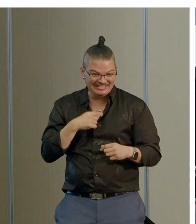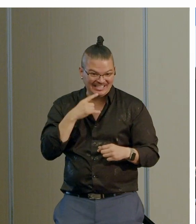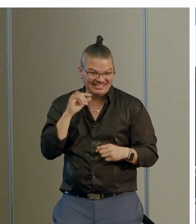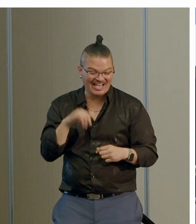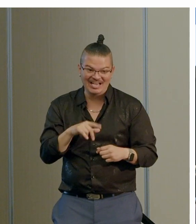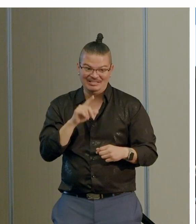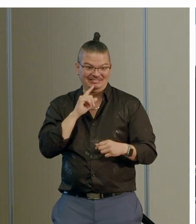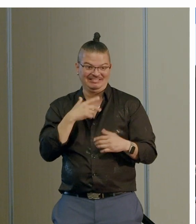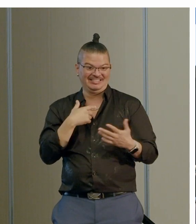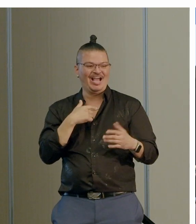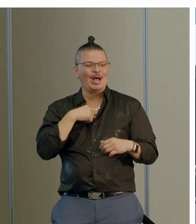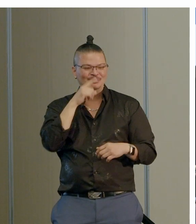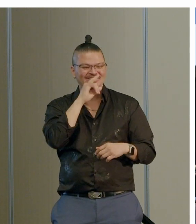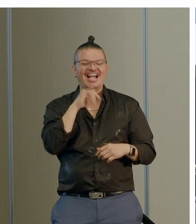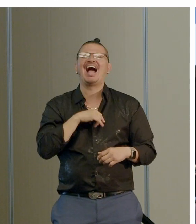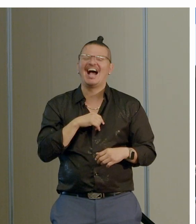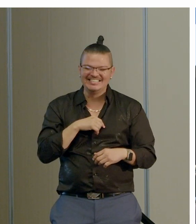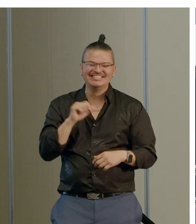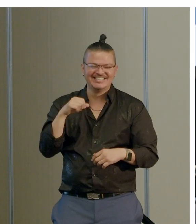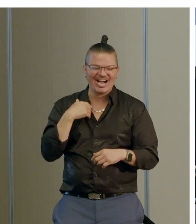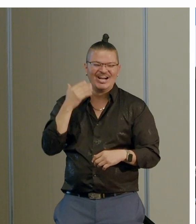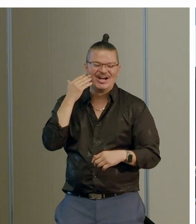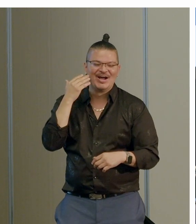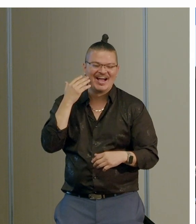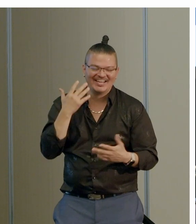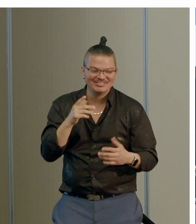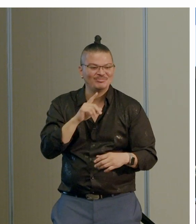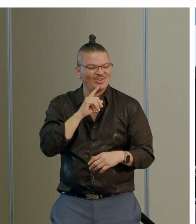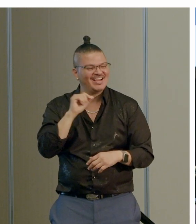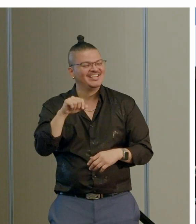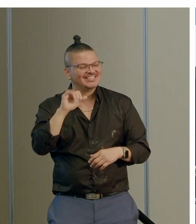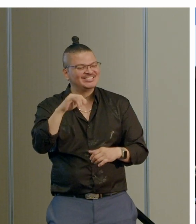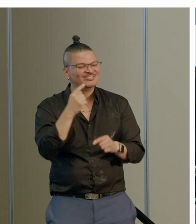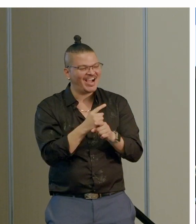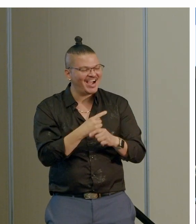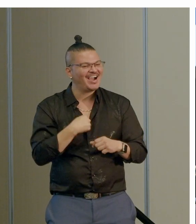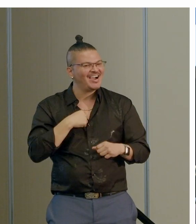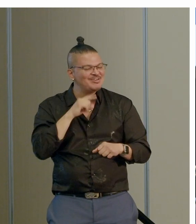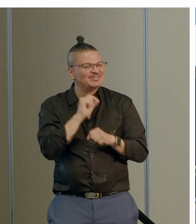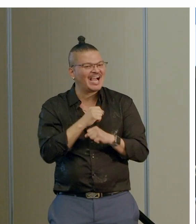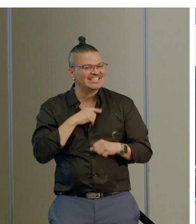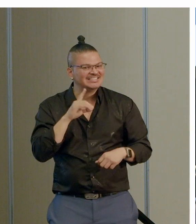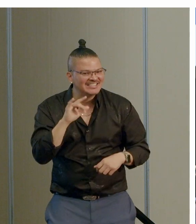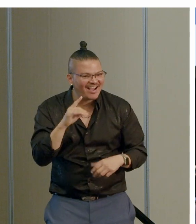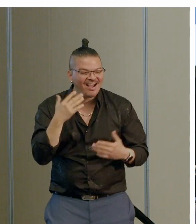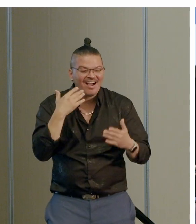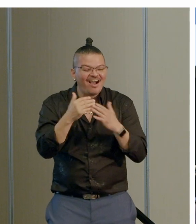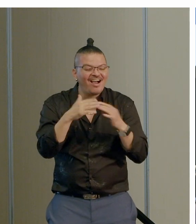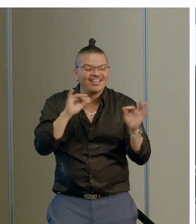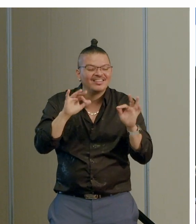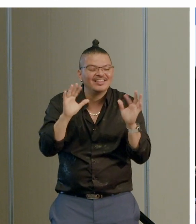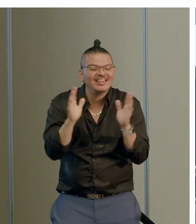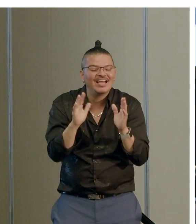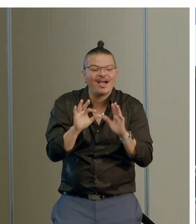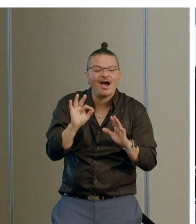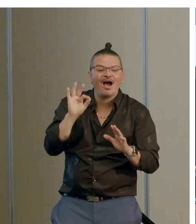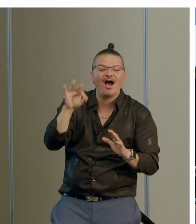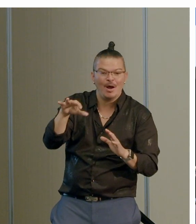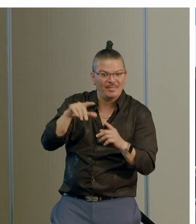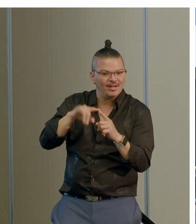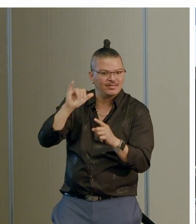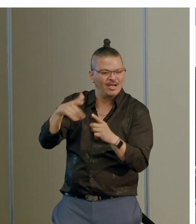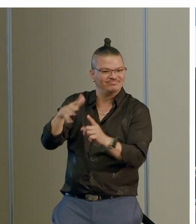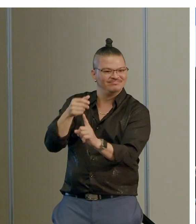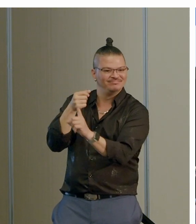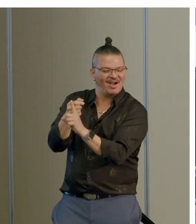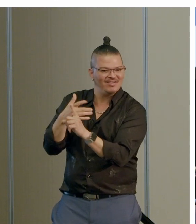along, and then maybe I am reminded that it could have been a little nugget, but that's how I've advanced in my career,